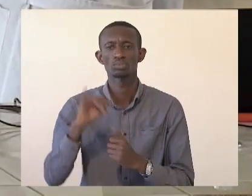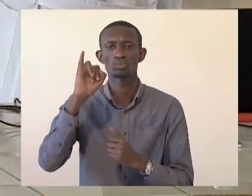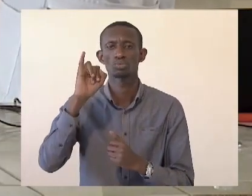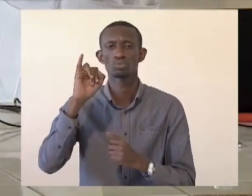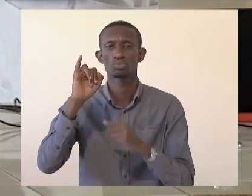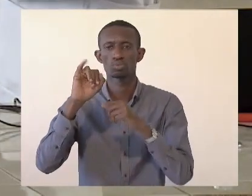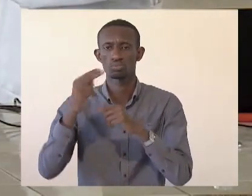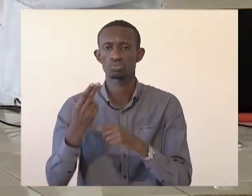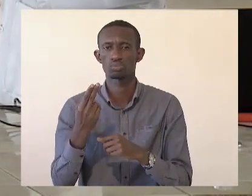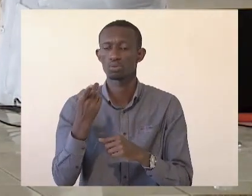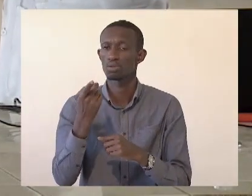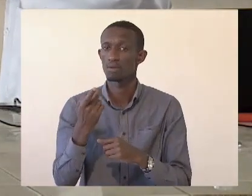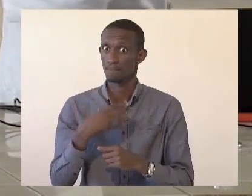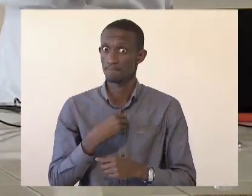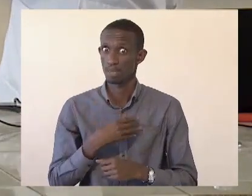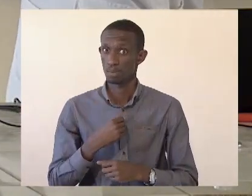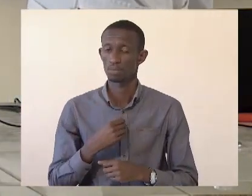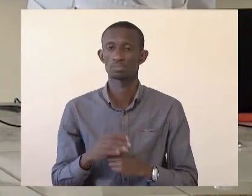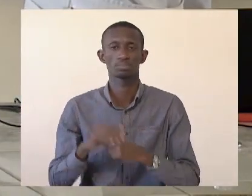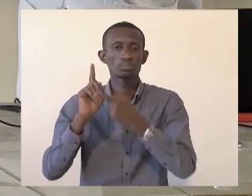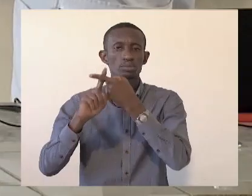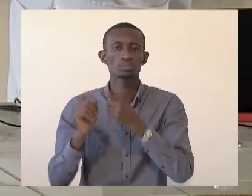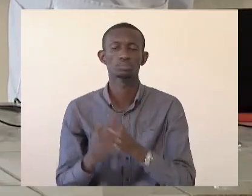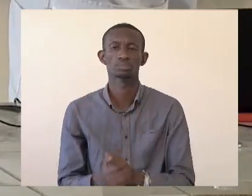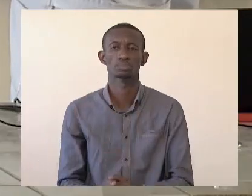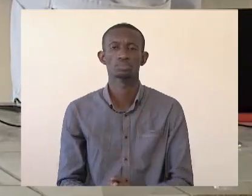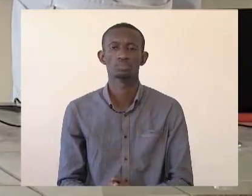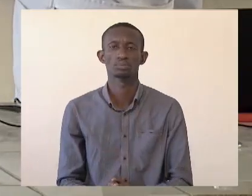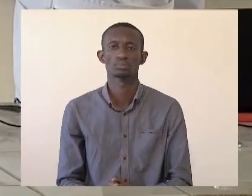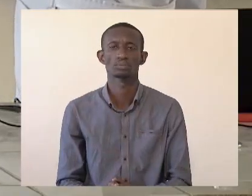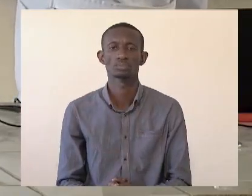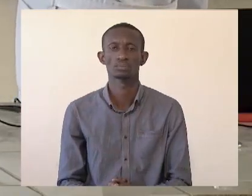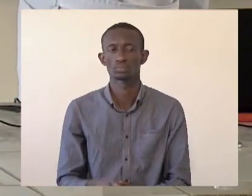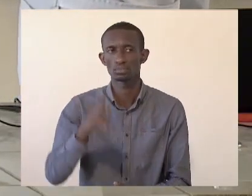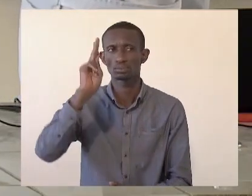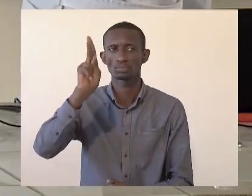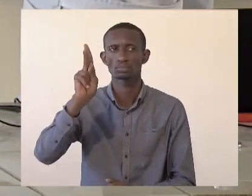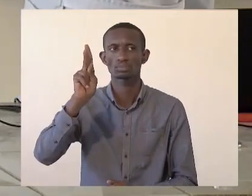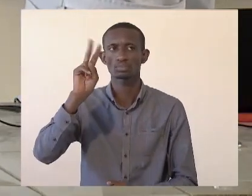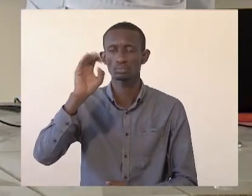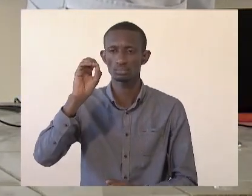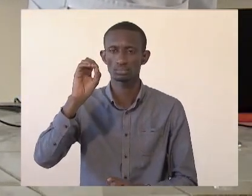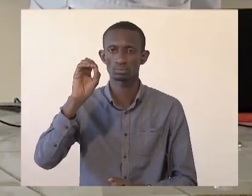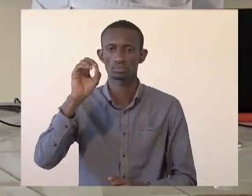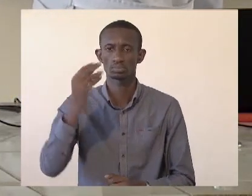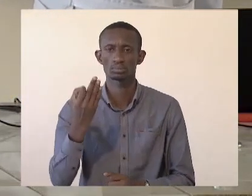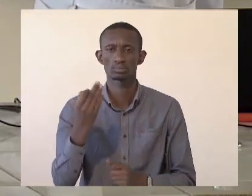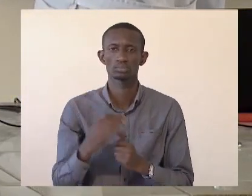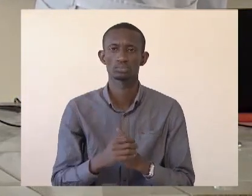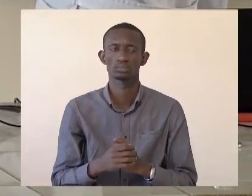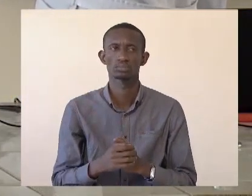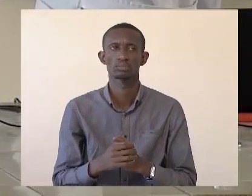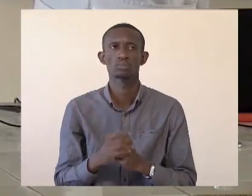which is a yellow precipitate, and we add potassium nitrate.